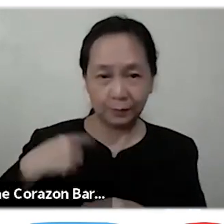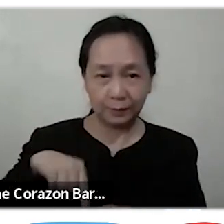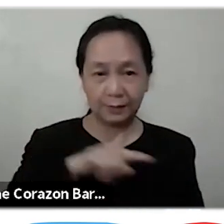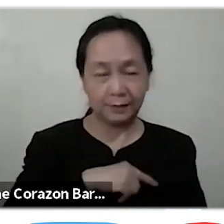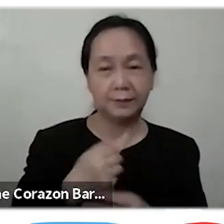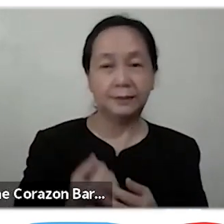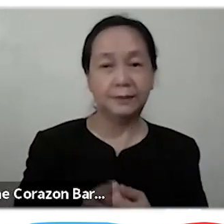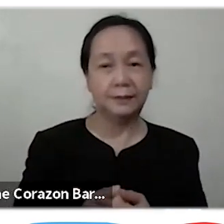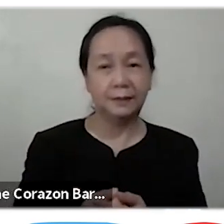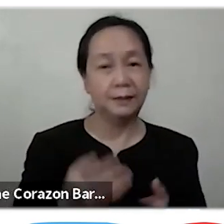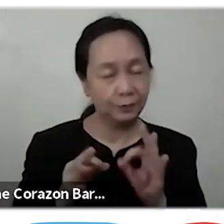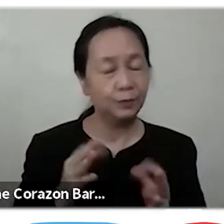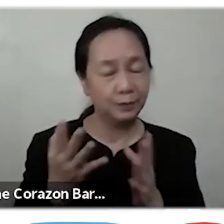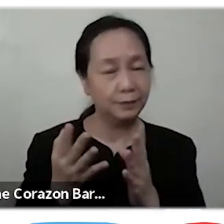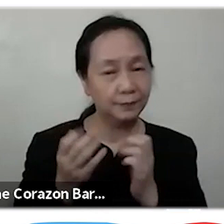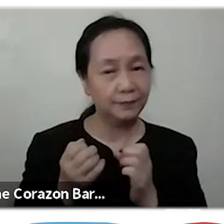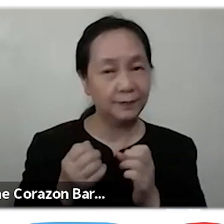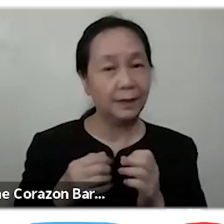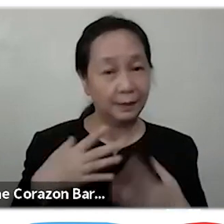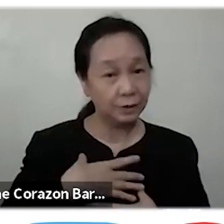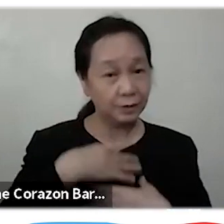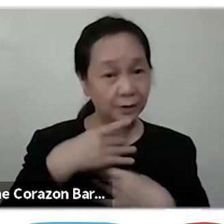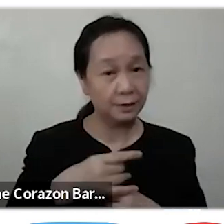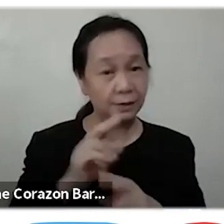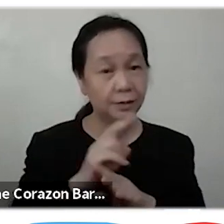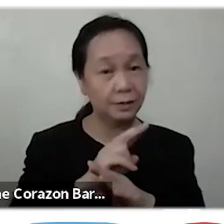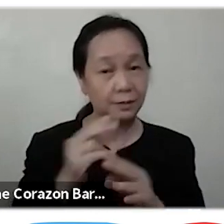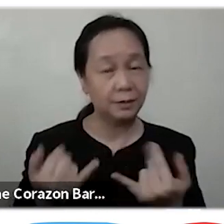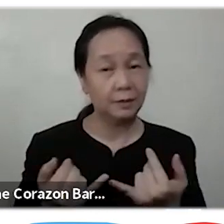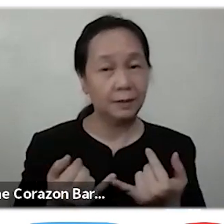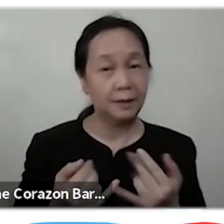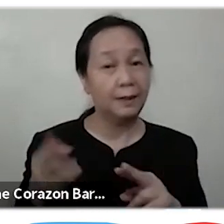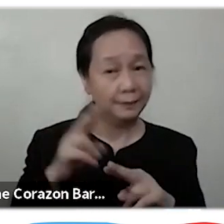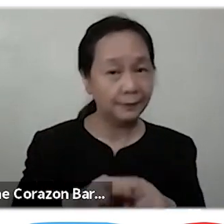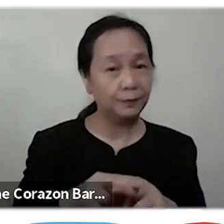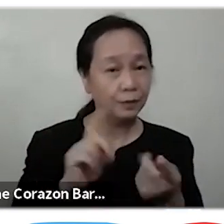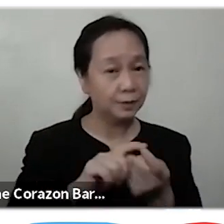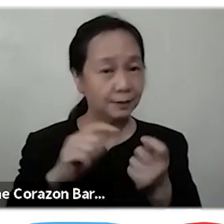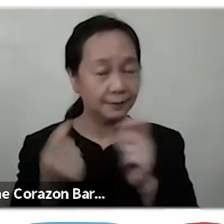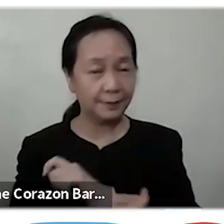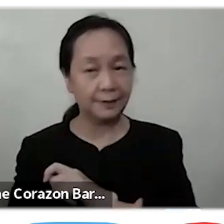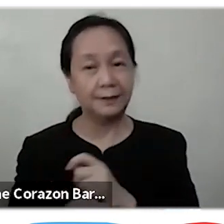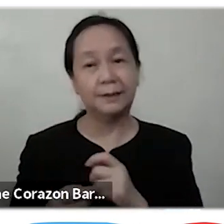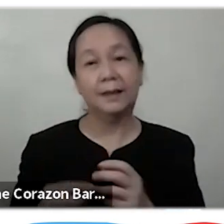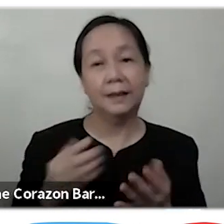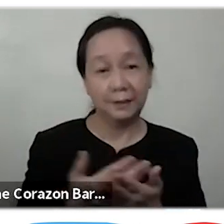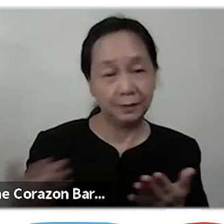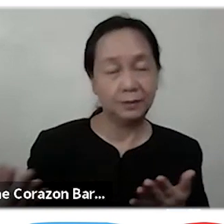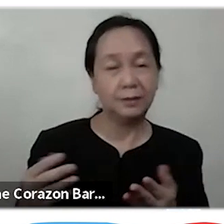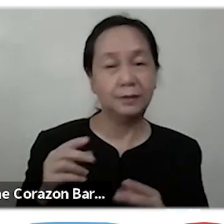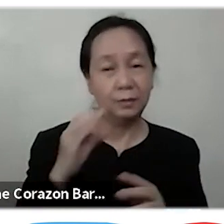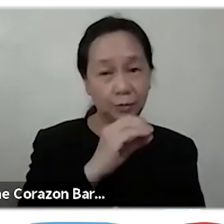in case if you are interested to use, to adapt, and to translate the tool into your own national